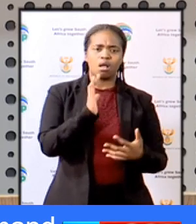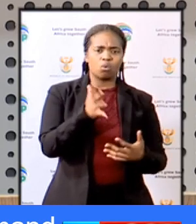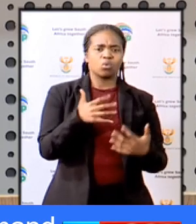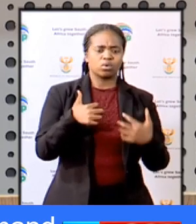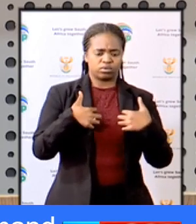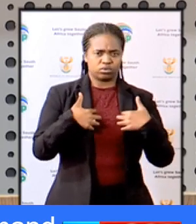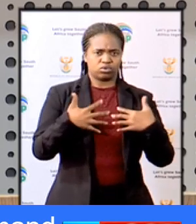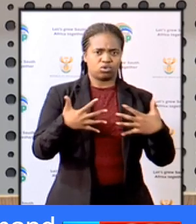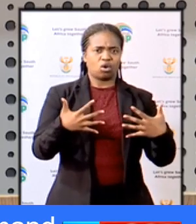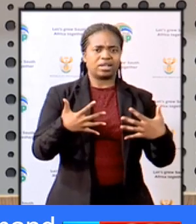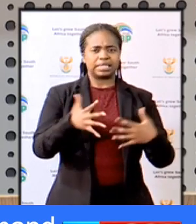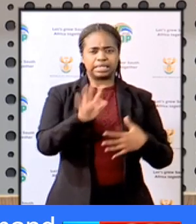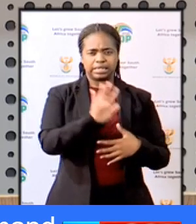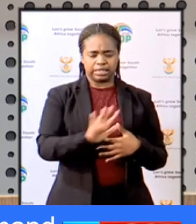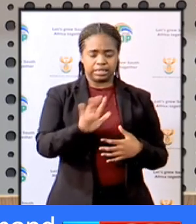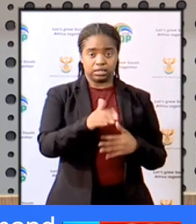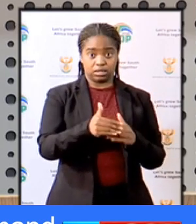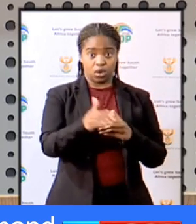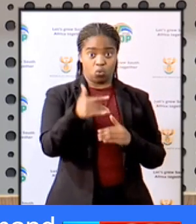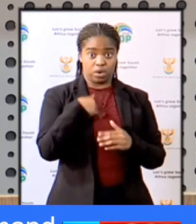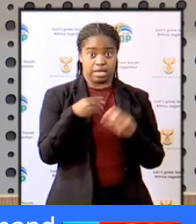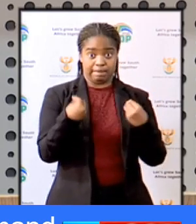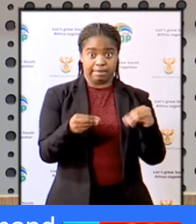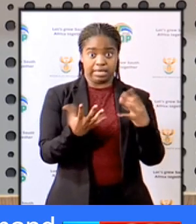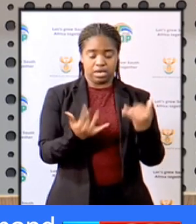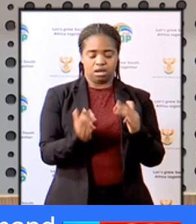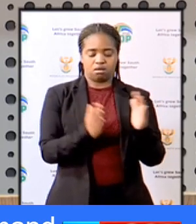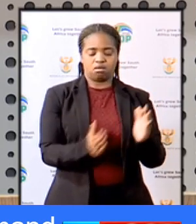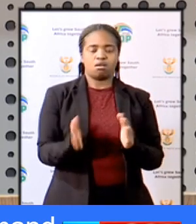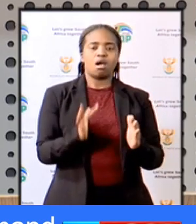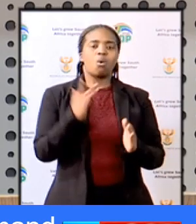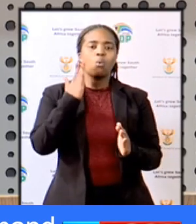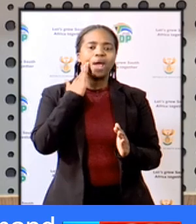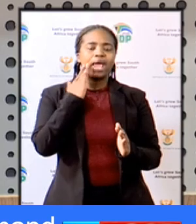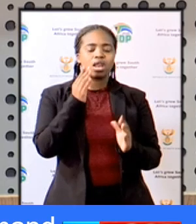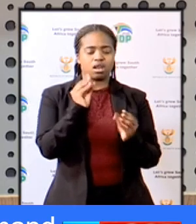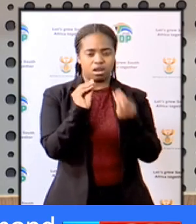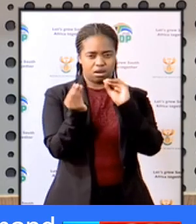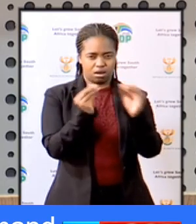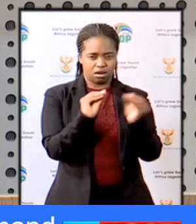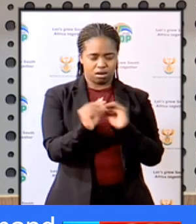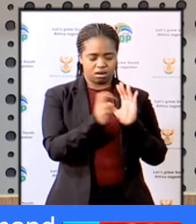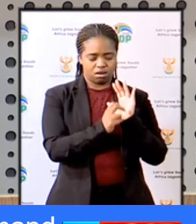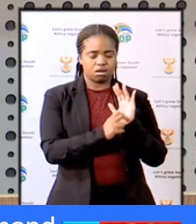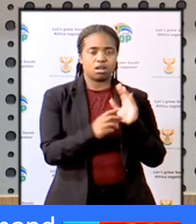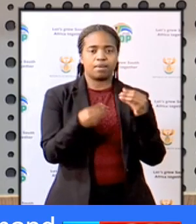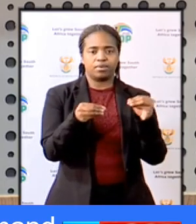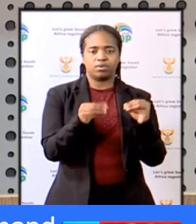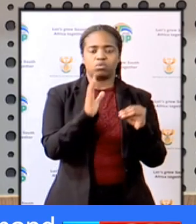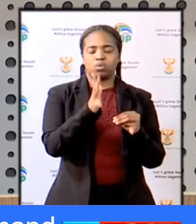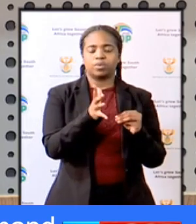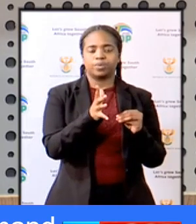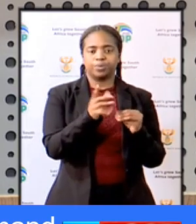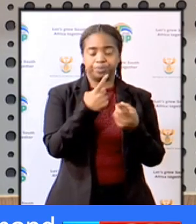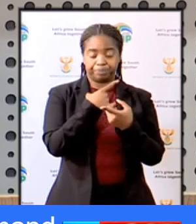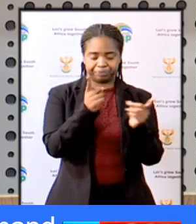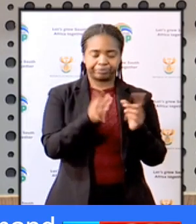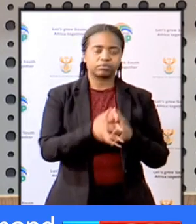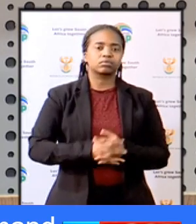effect at some point. We're now working through the detail with industry.